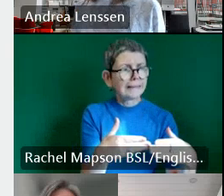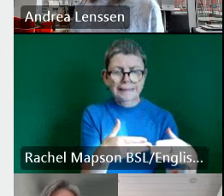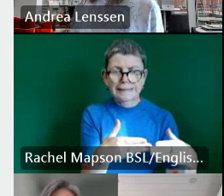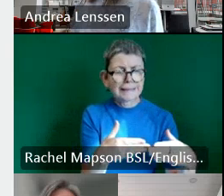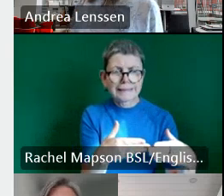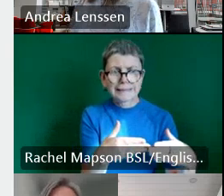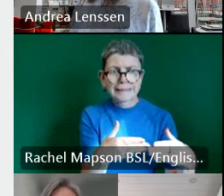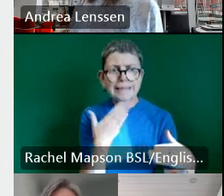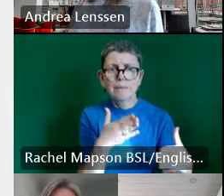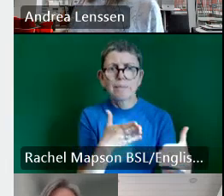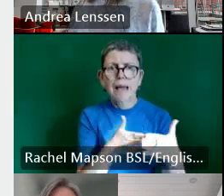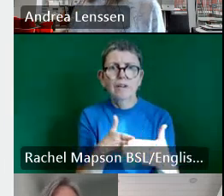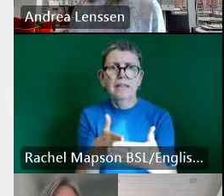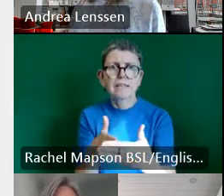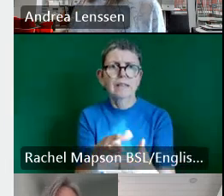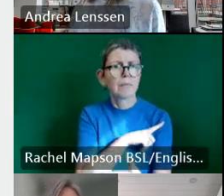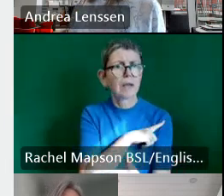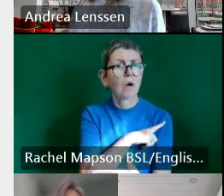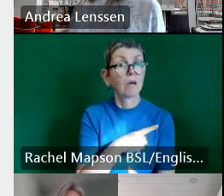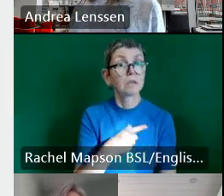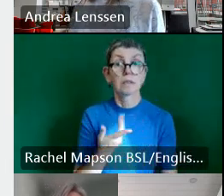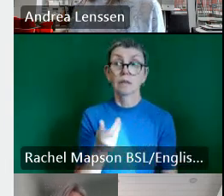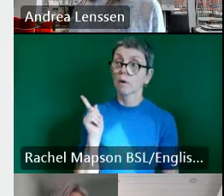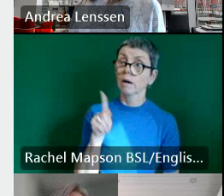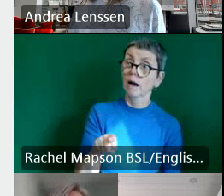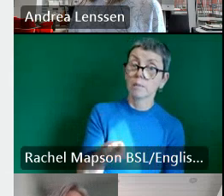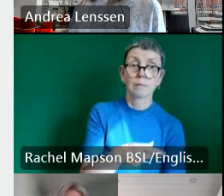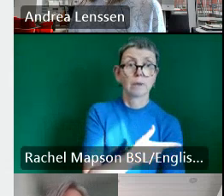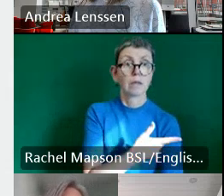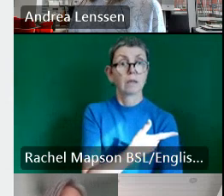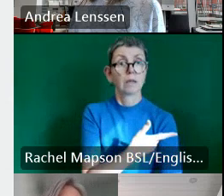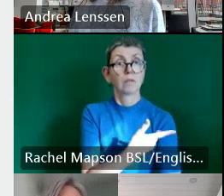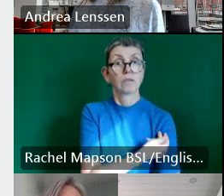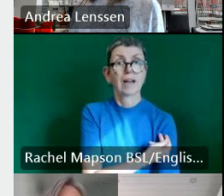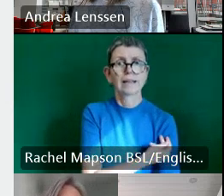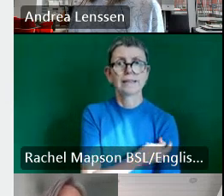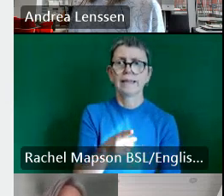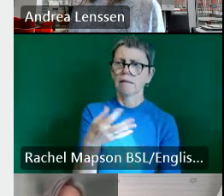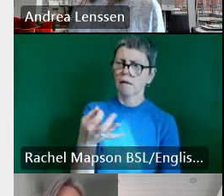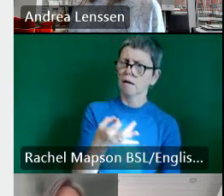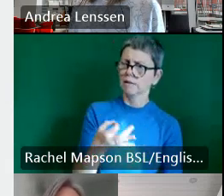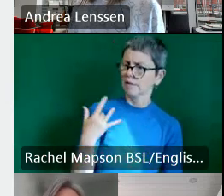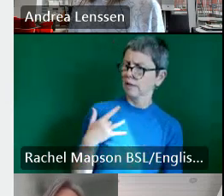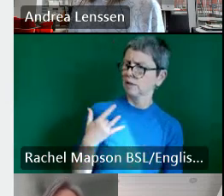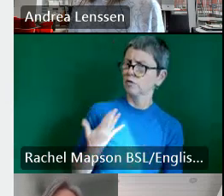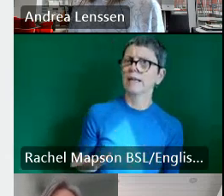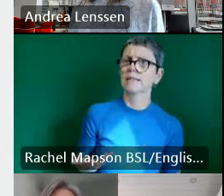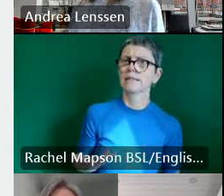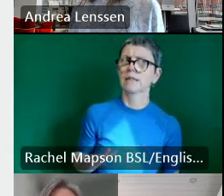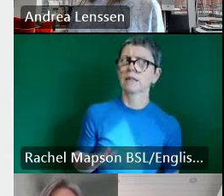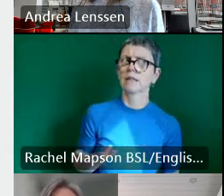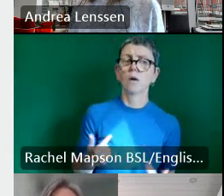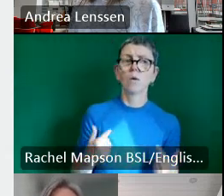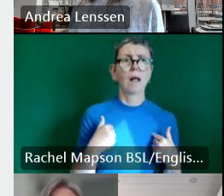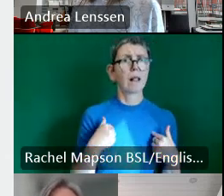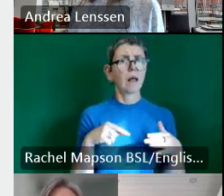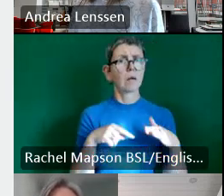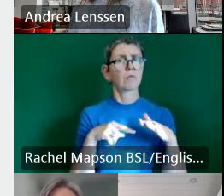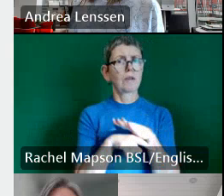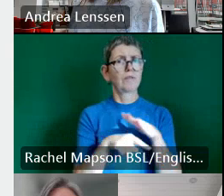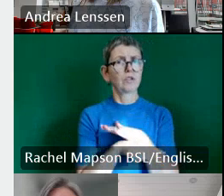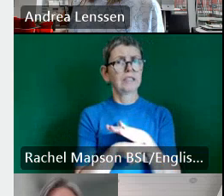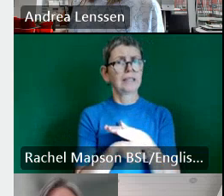there. When they showed up to get the vaccine, they were asked for their address. So what does that mean for refugee and asylum seekers when they don't have an address, or